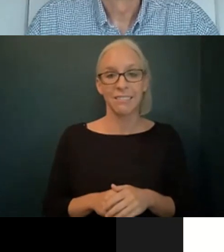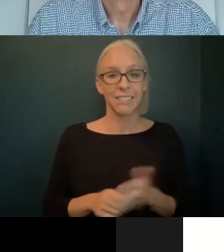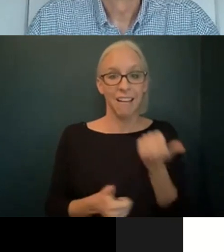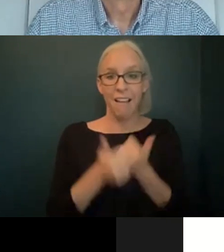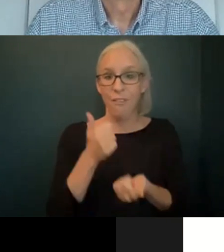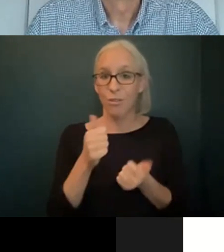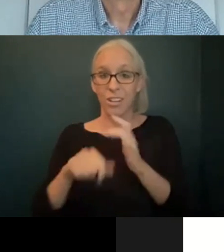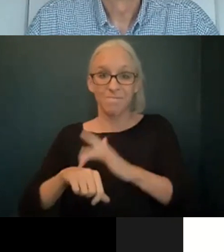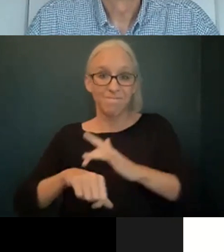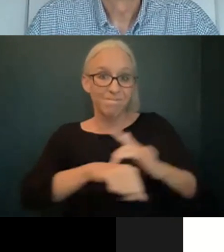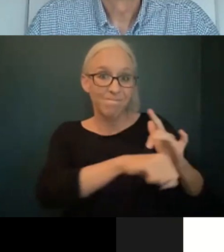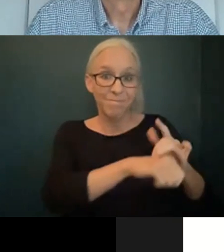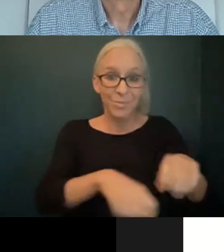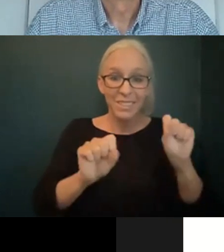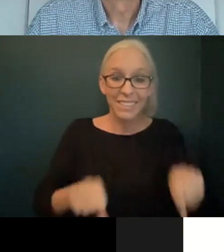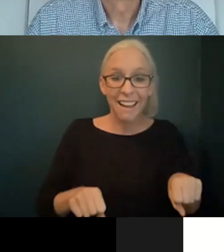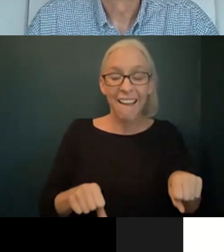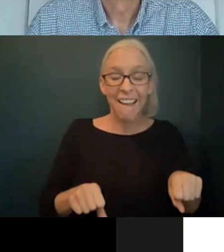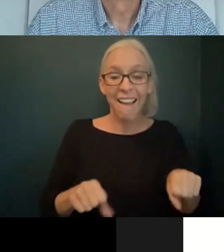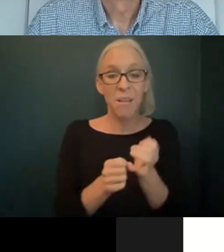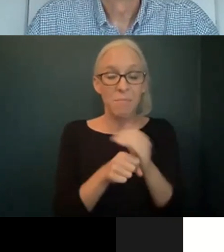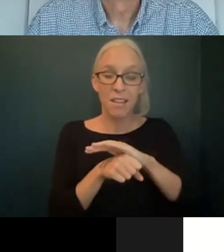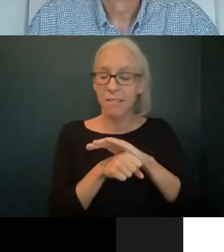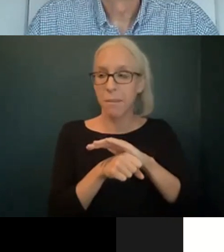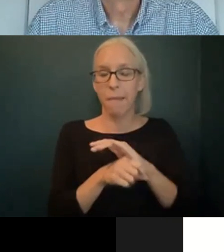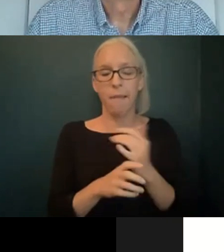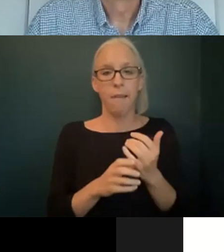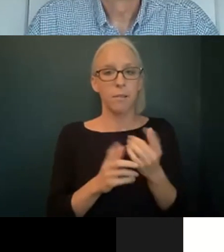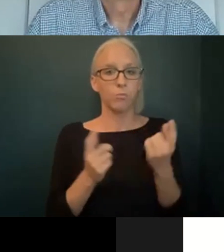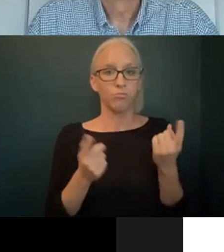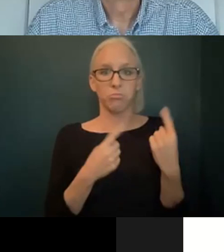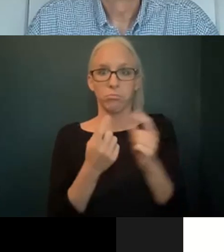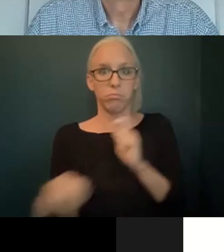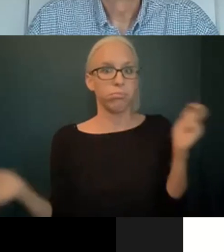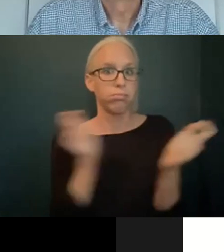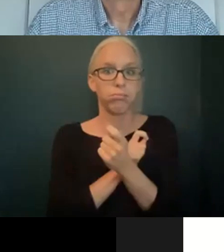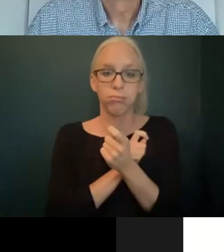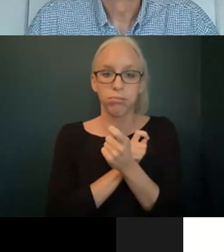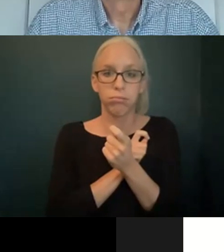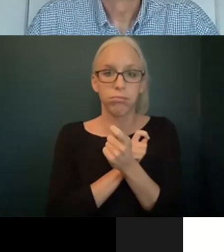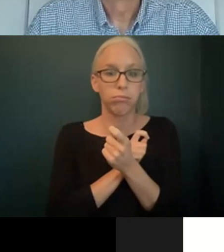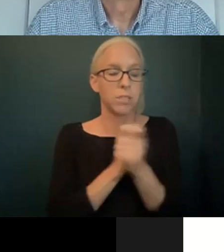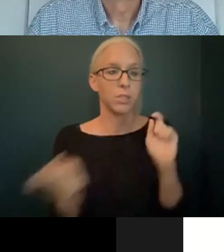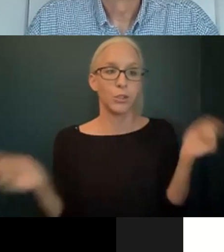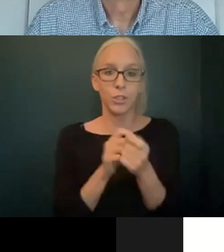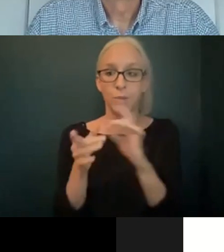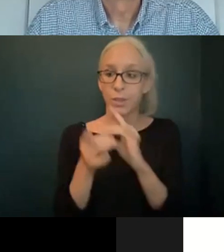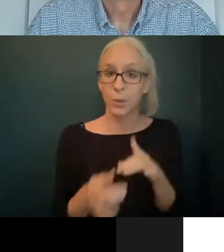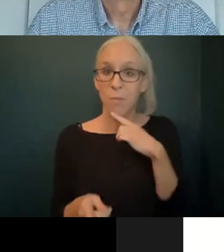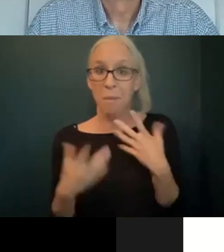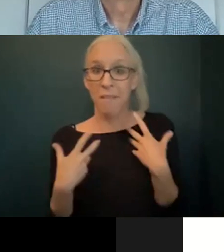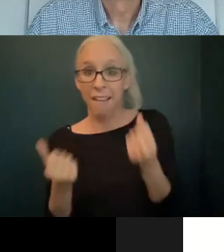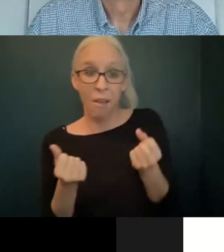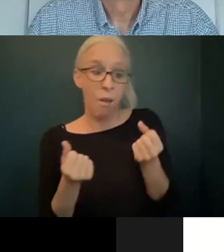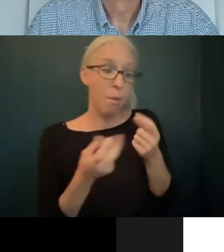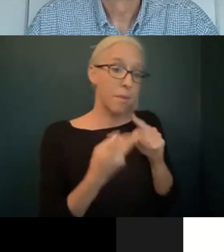pandemic is the big driver for change, for you know, changes in public health, changes in the economy, changes in how we